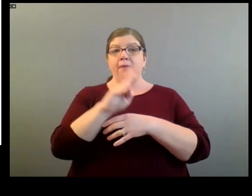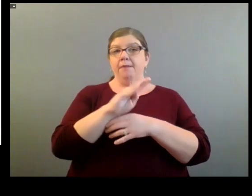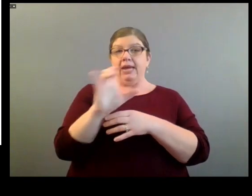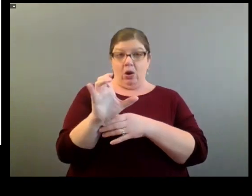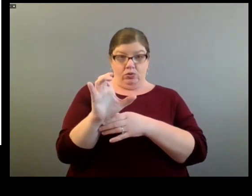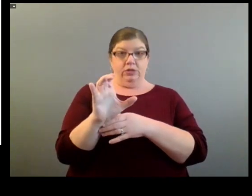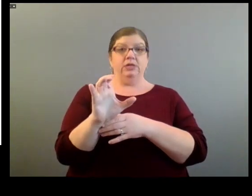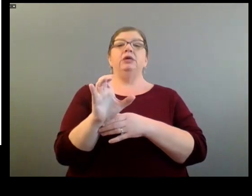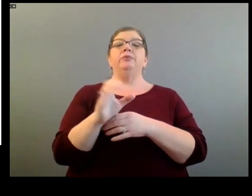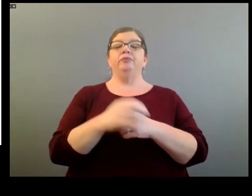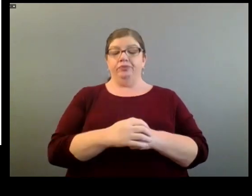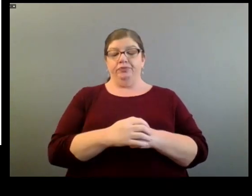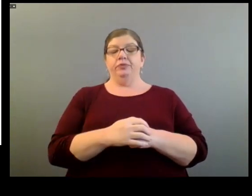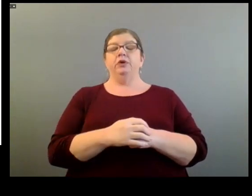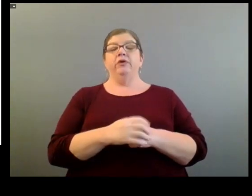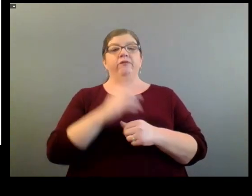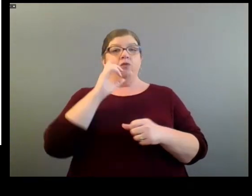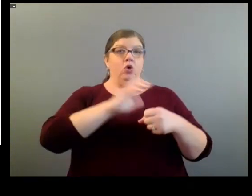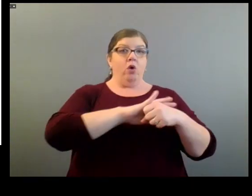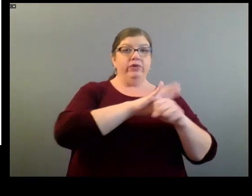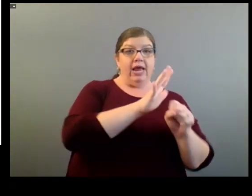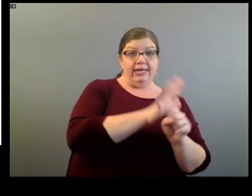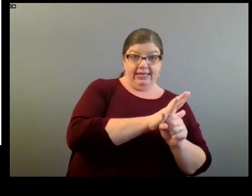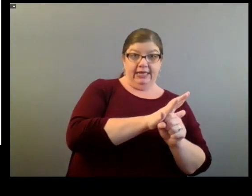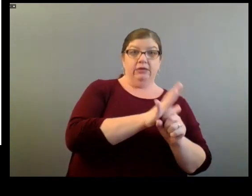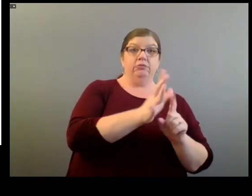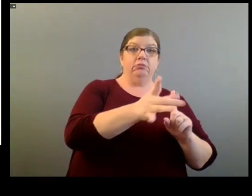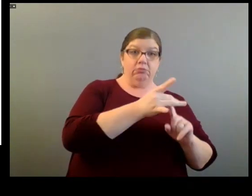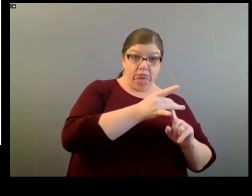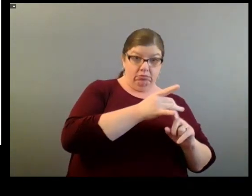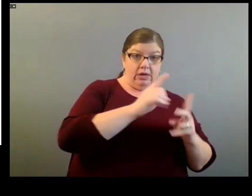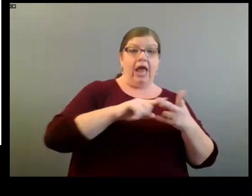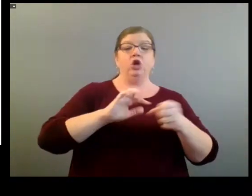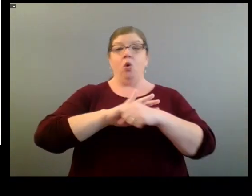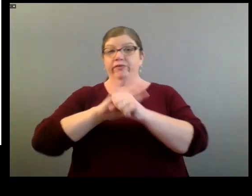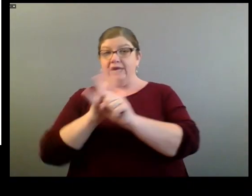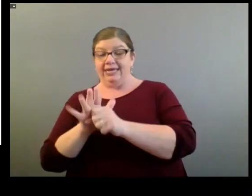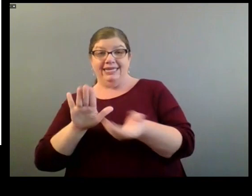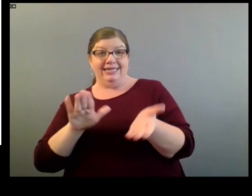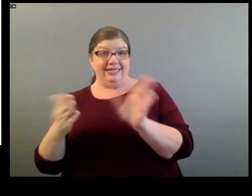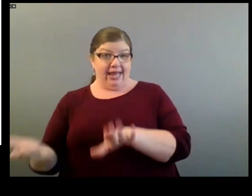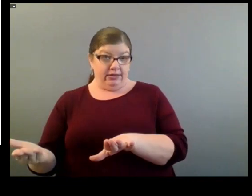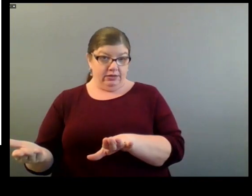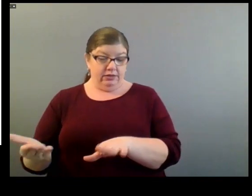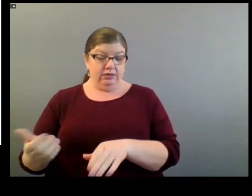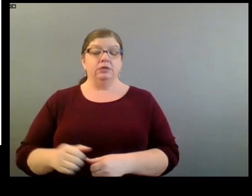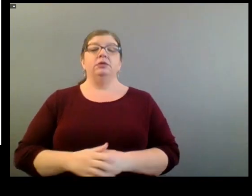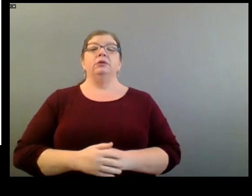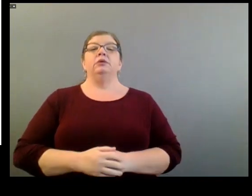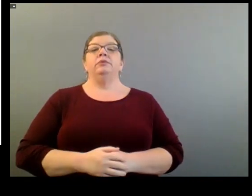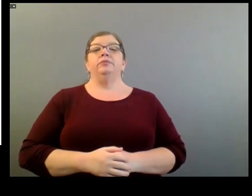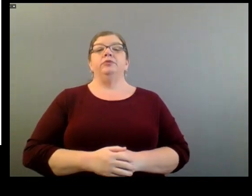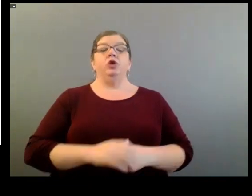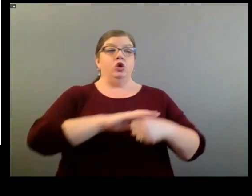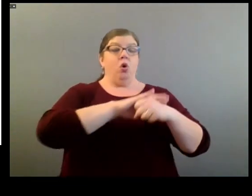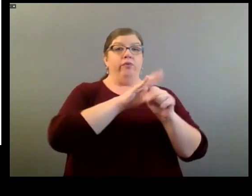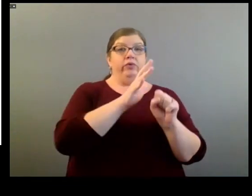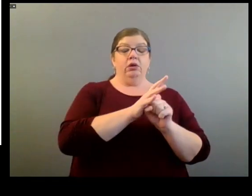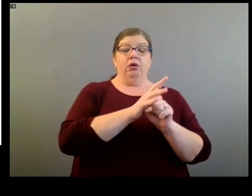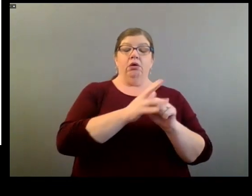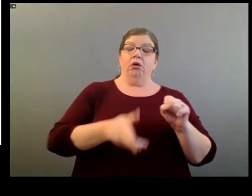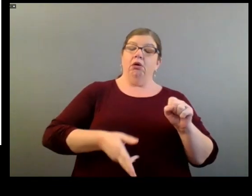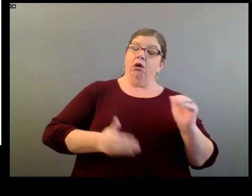population, COVID-19 cases, and COVID-19 deaths. COVID-19 had